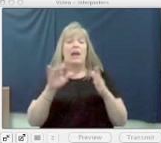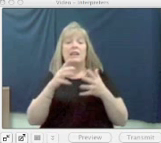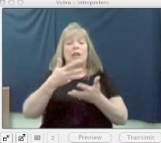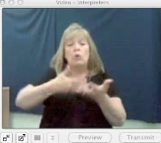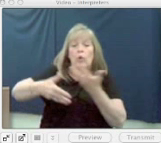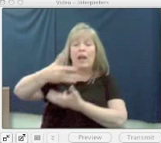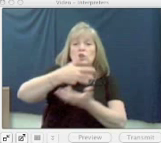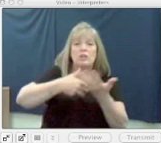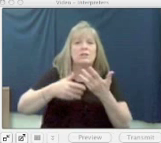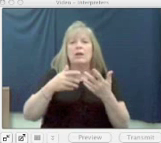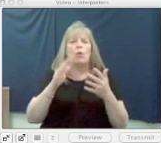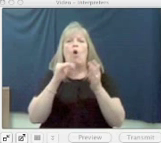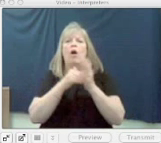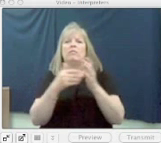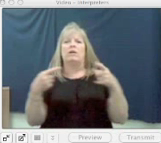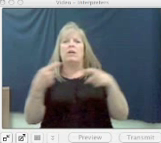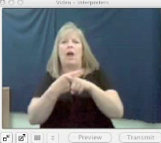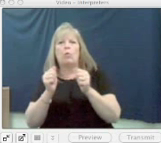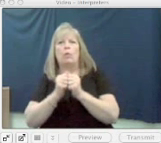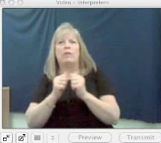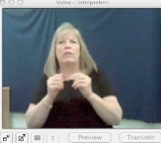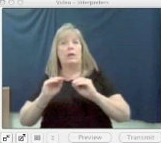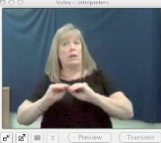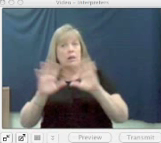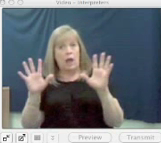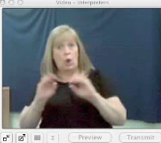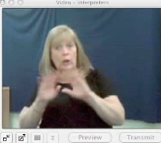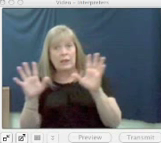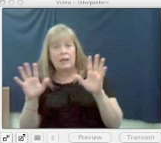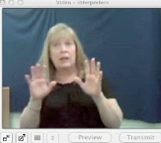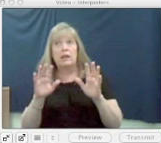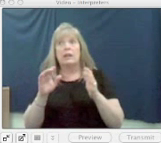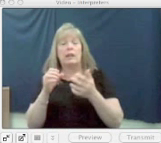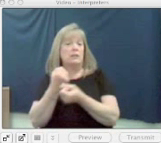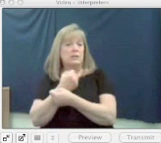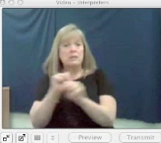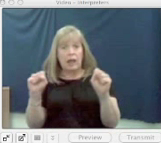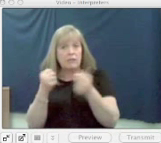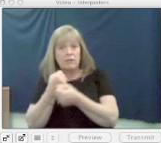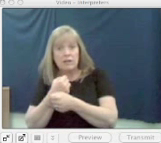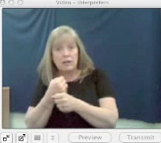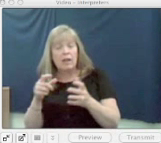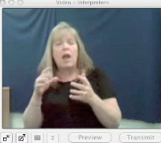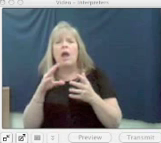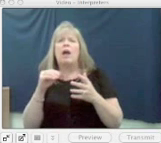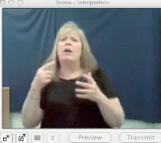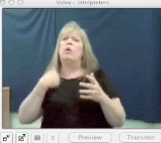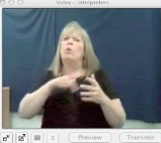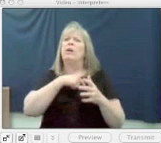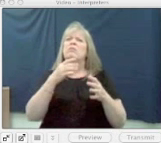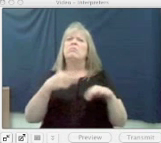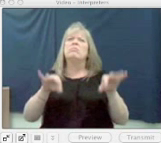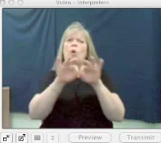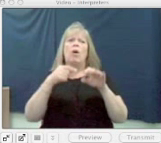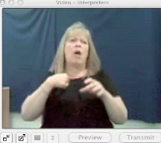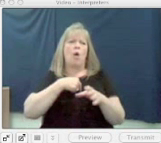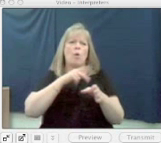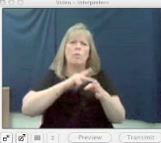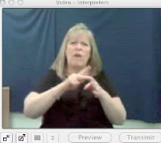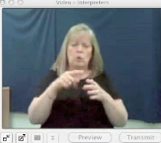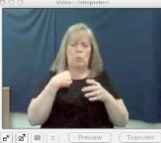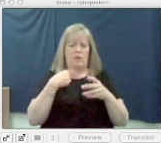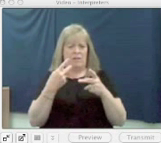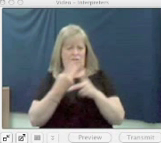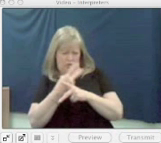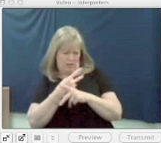clarity, safety. And we have to be willing as a profession to figure out, even though these values are